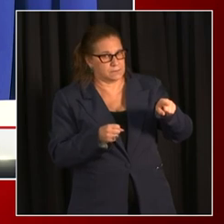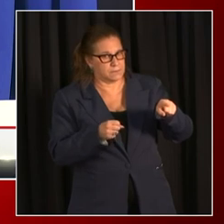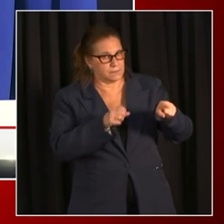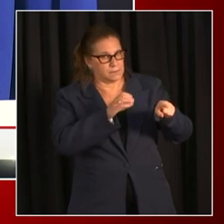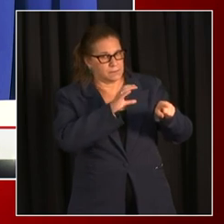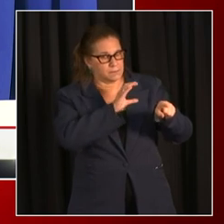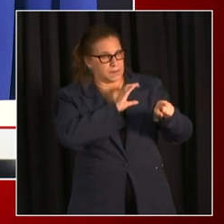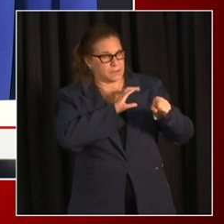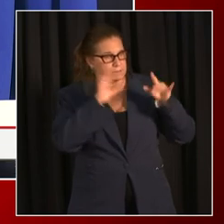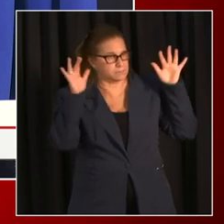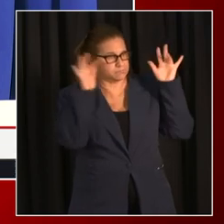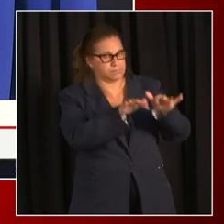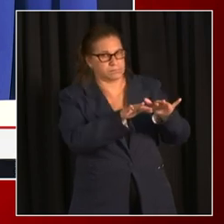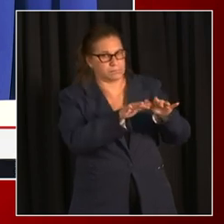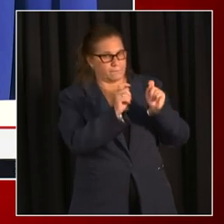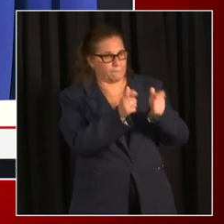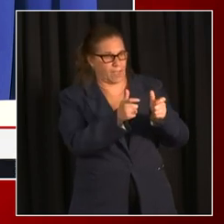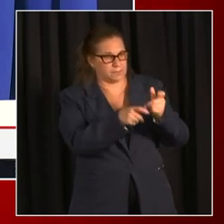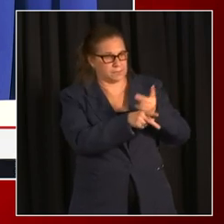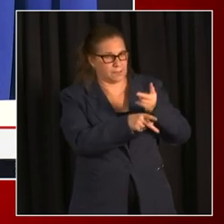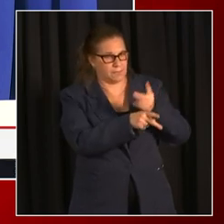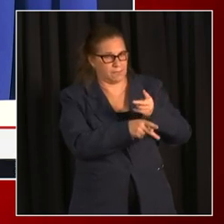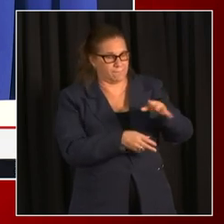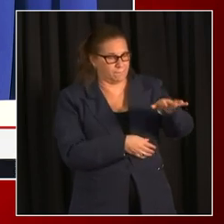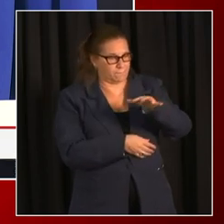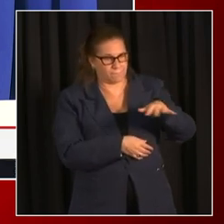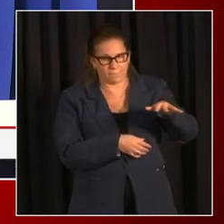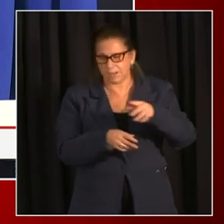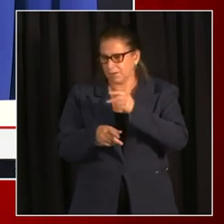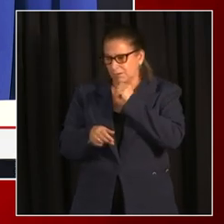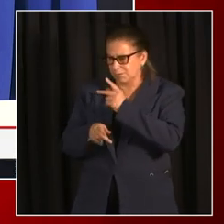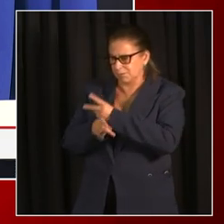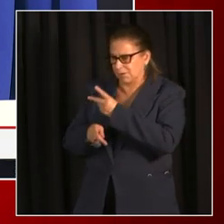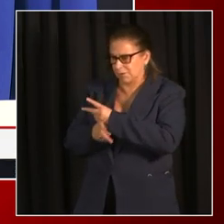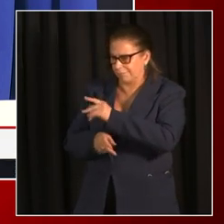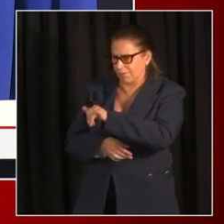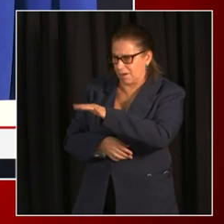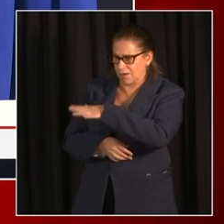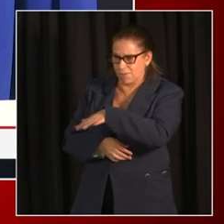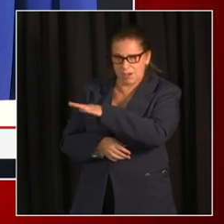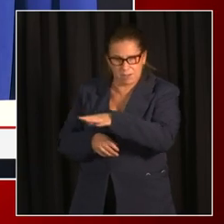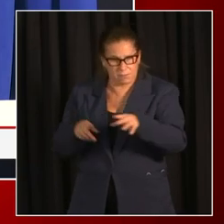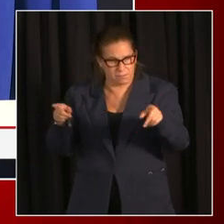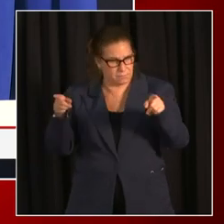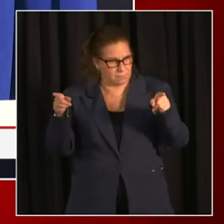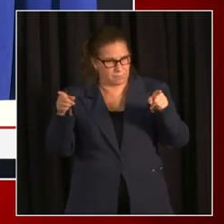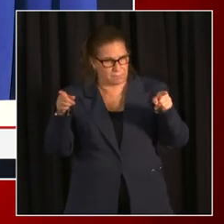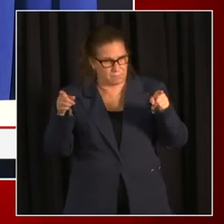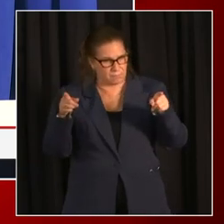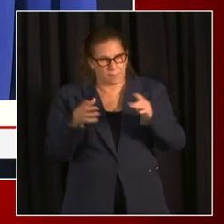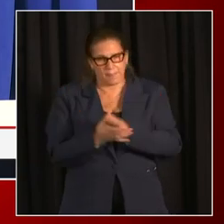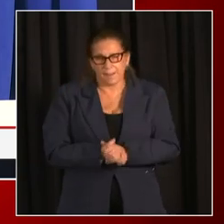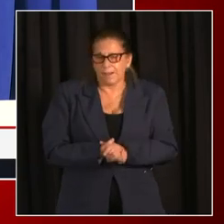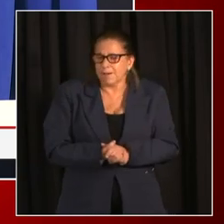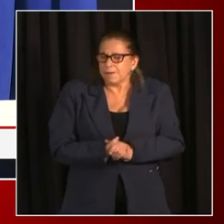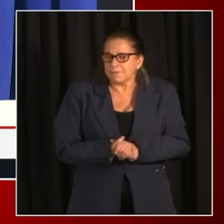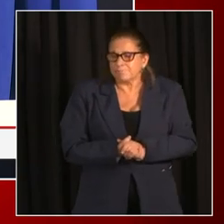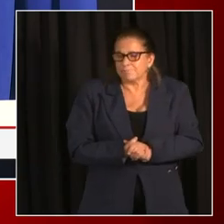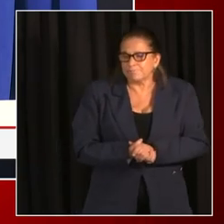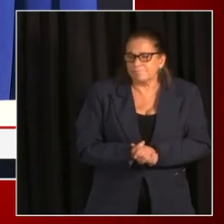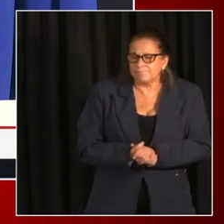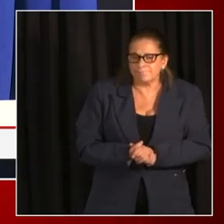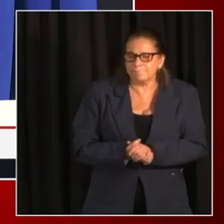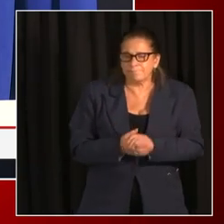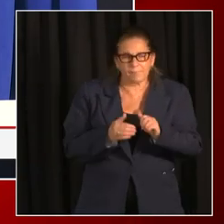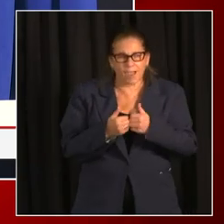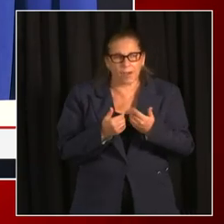immediate use of a large contingent of officers. It just seems like you handle those differently, and I'm